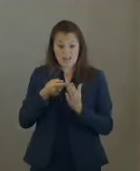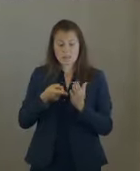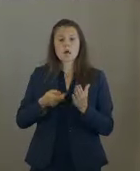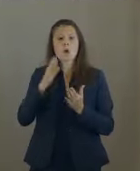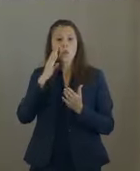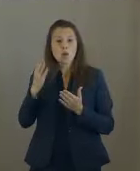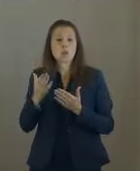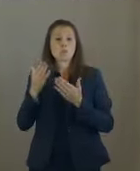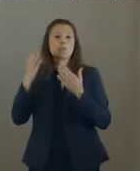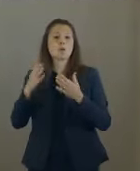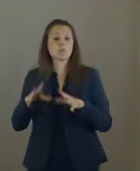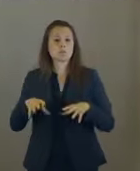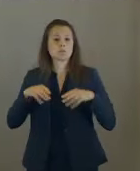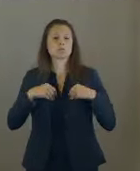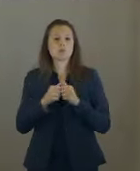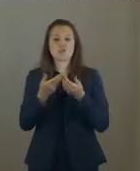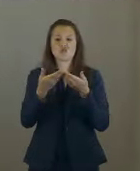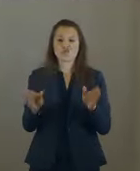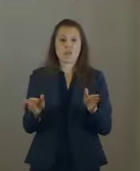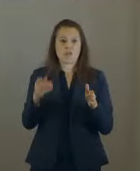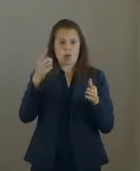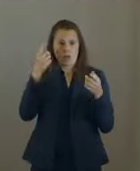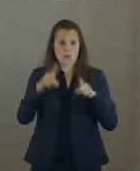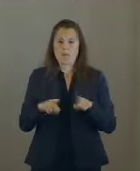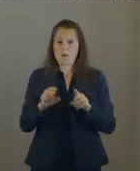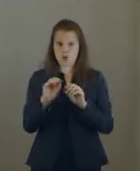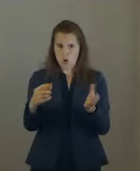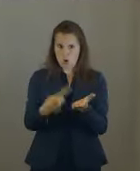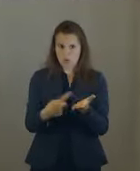for adoption by general consent and without debate.